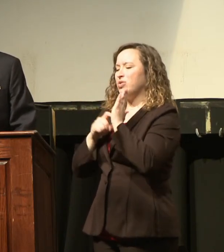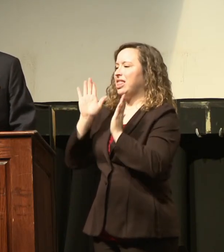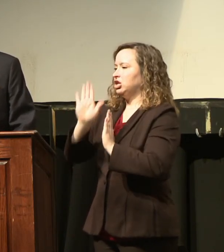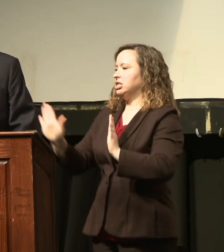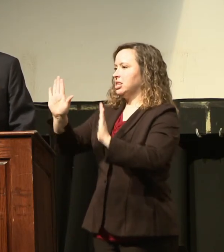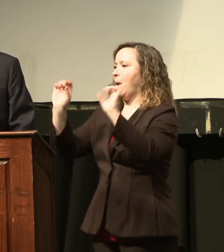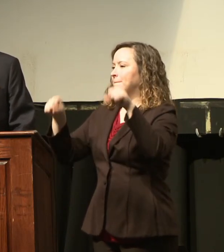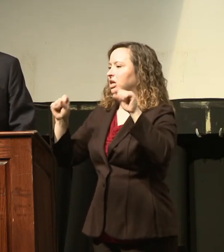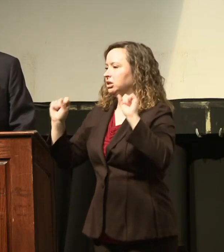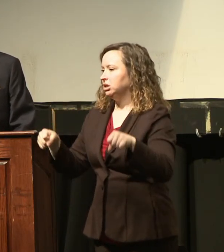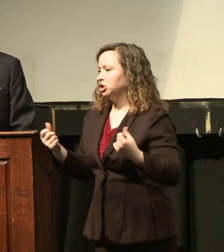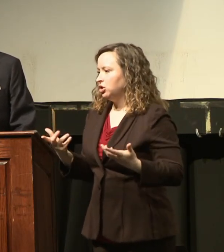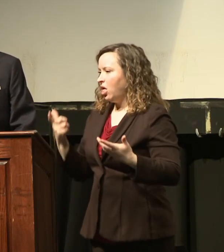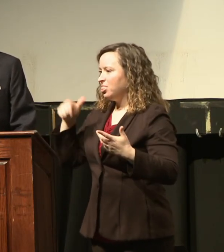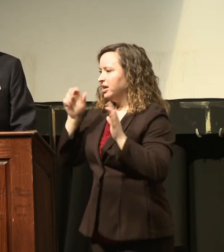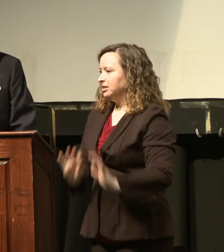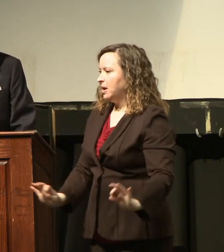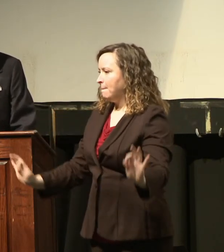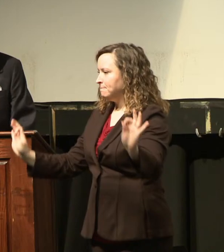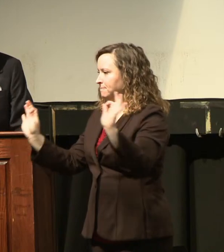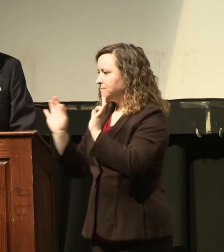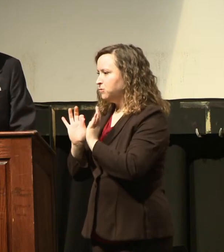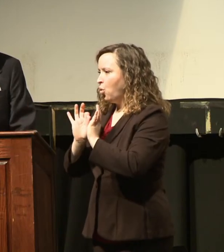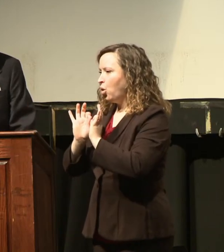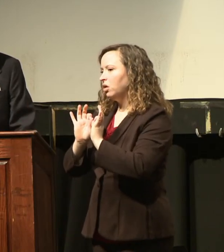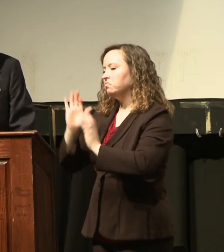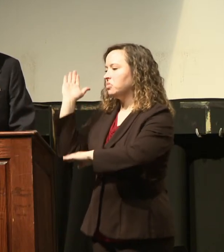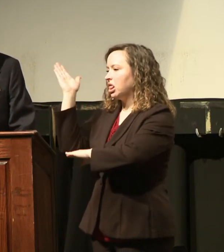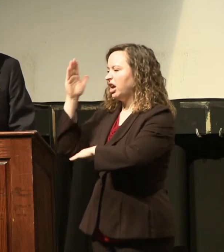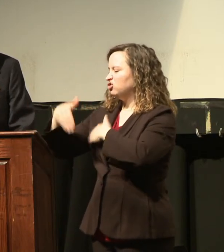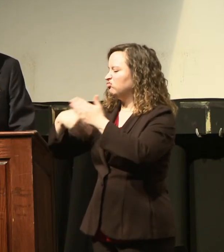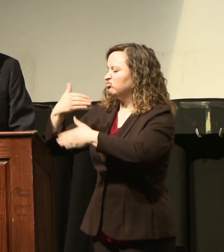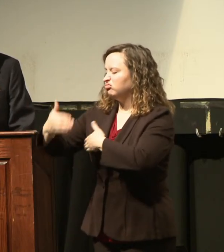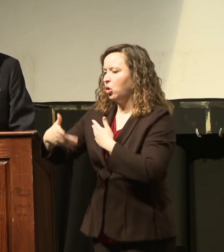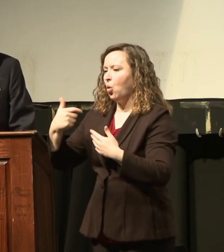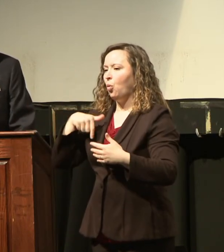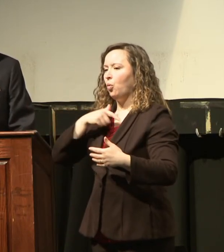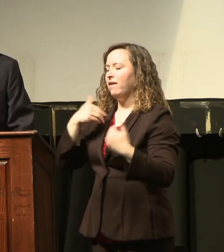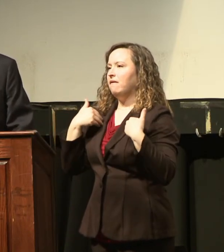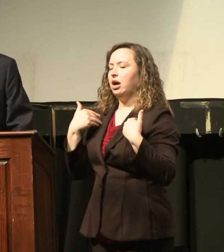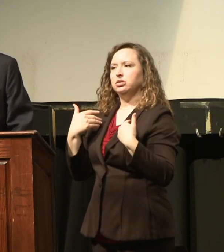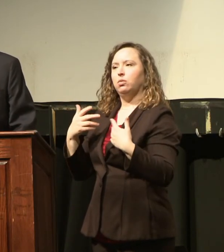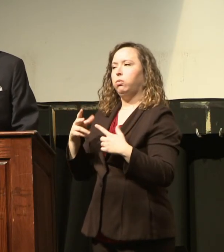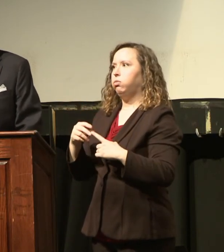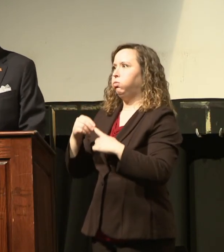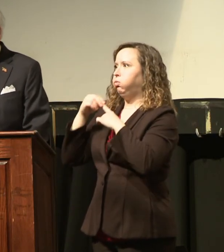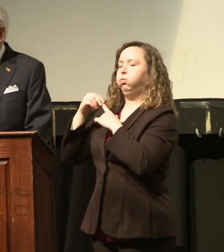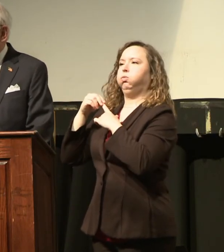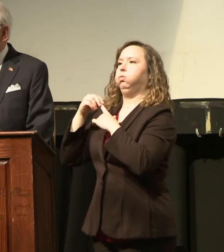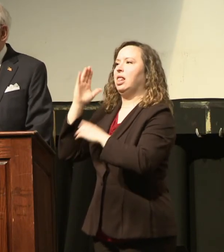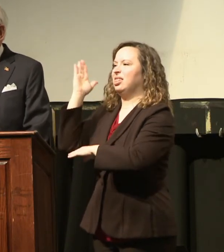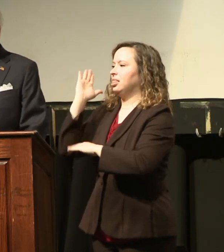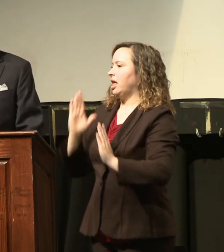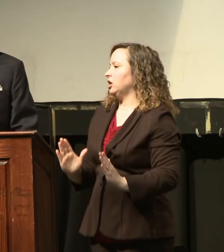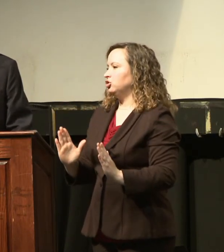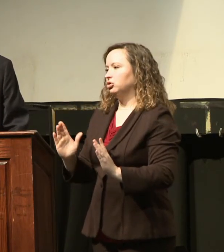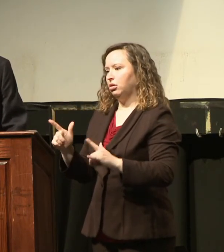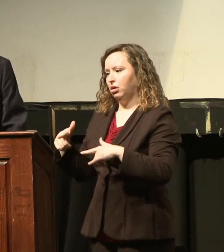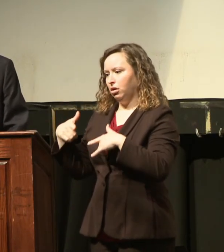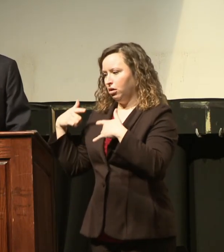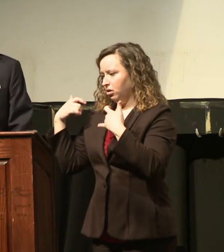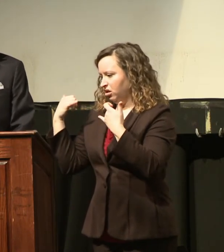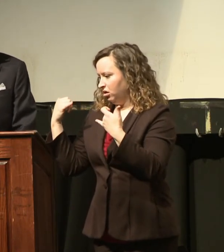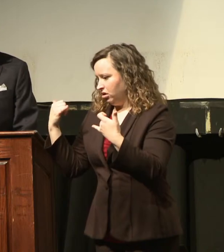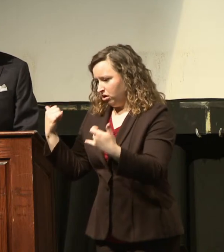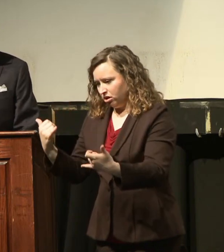This has been a very important series. We've had some distinguished lecturers throughout the history of